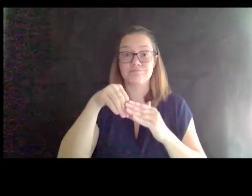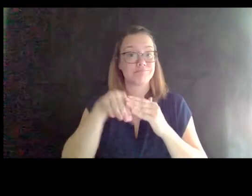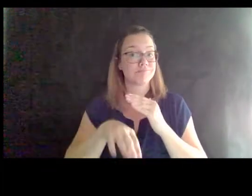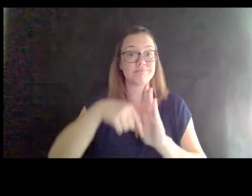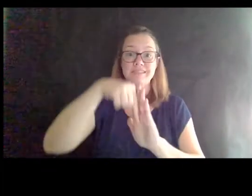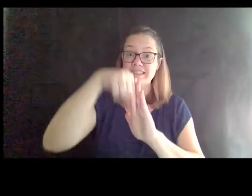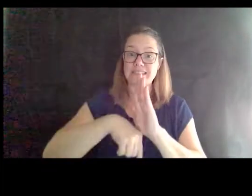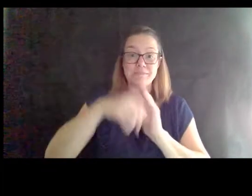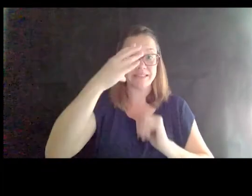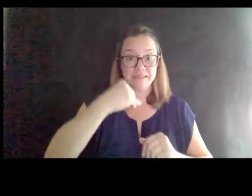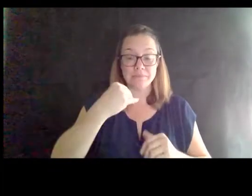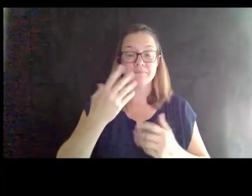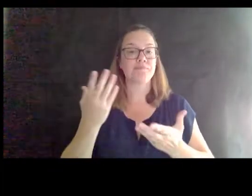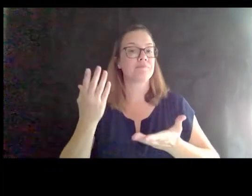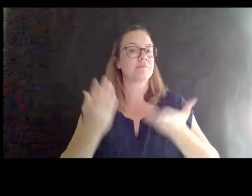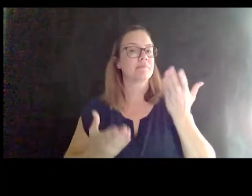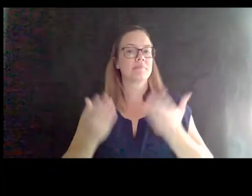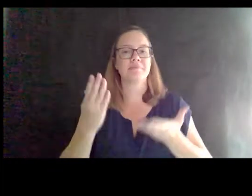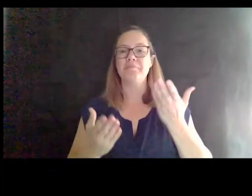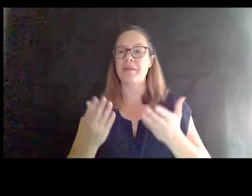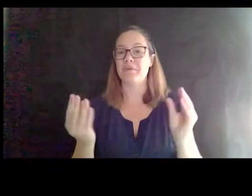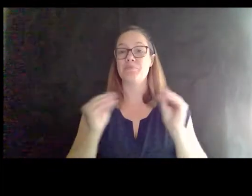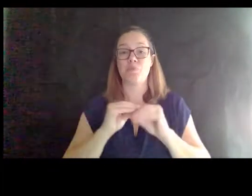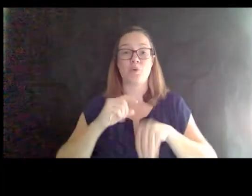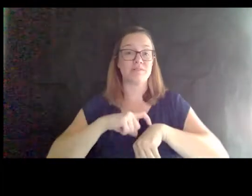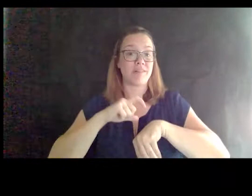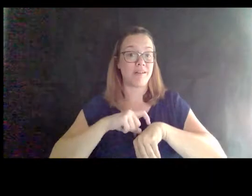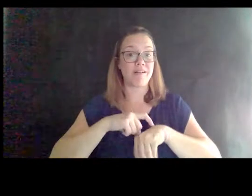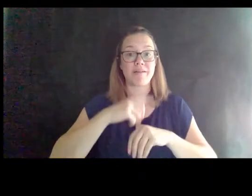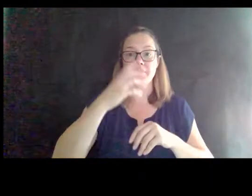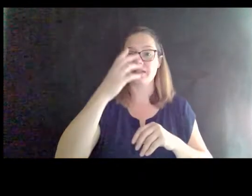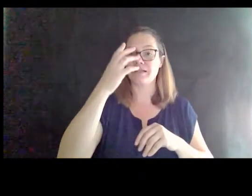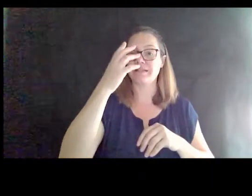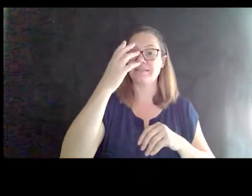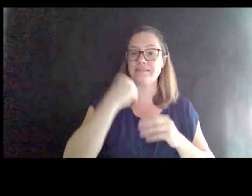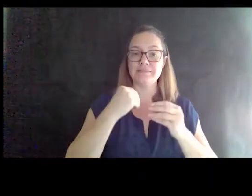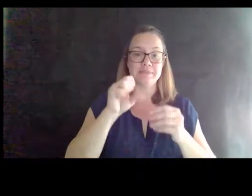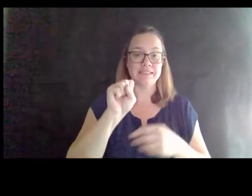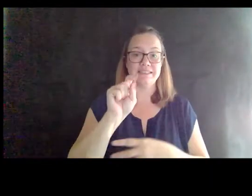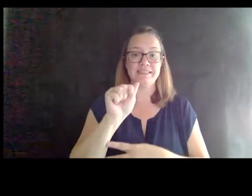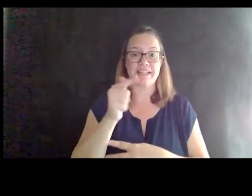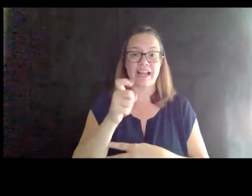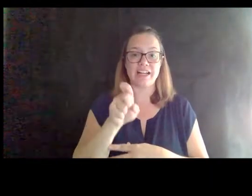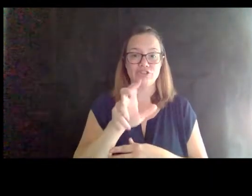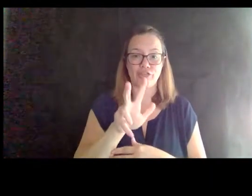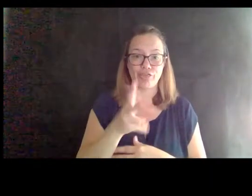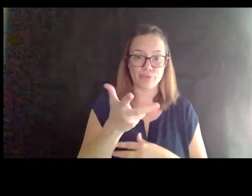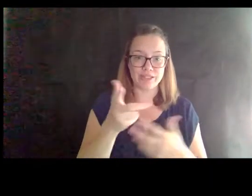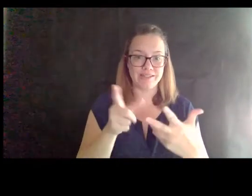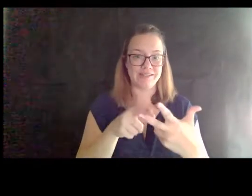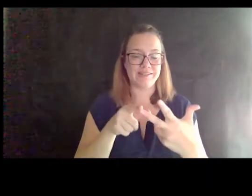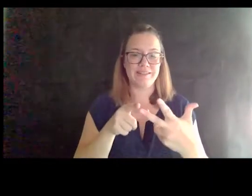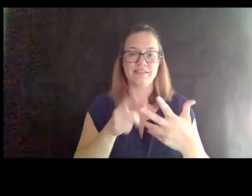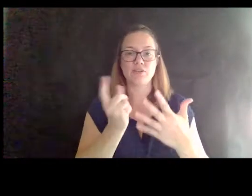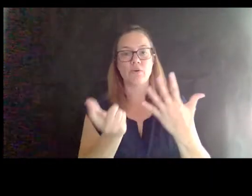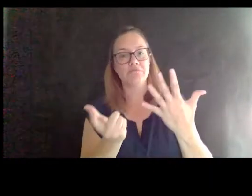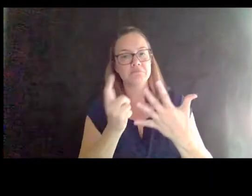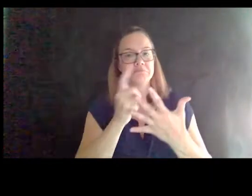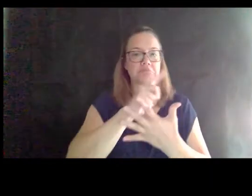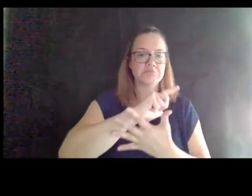We may spend a little bit more time in stage three, but typically that's how a cycle